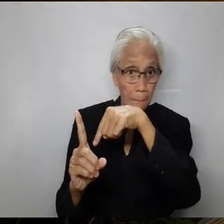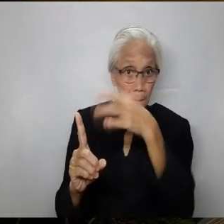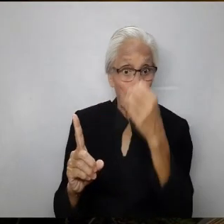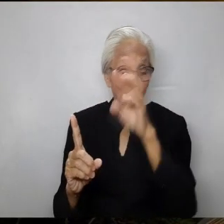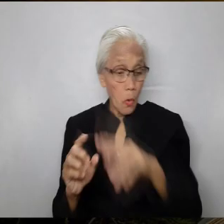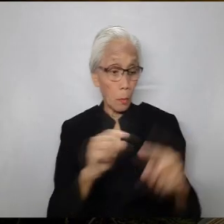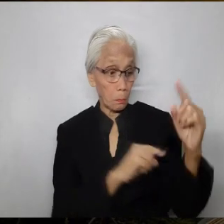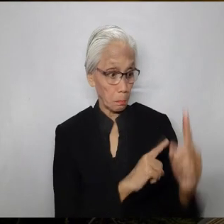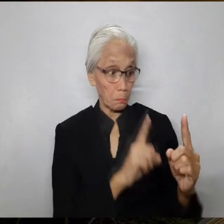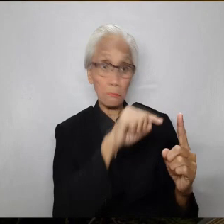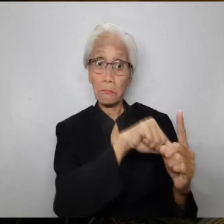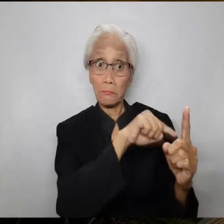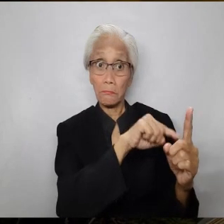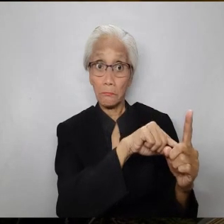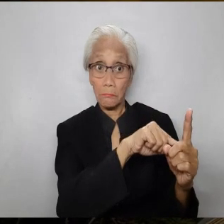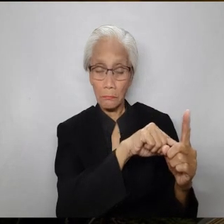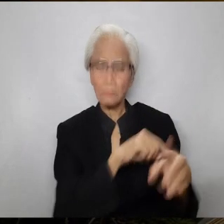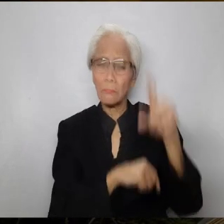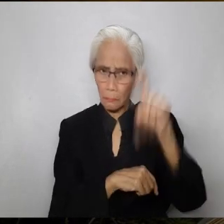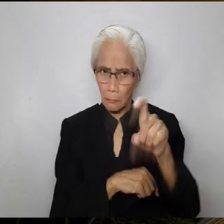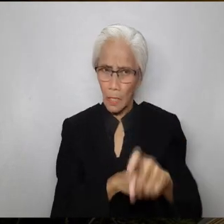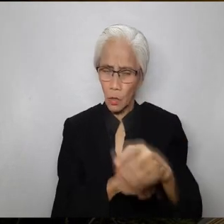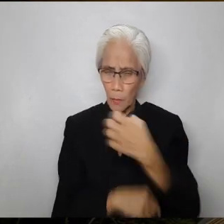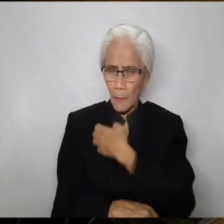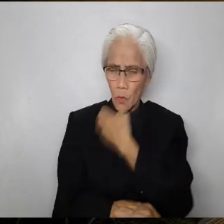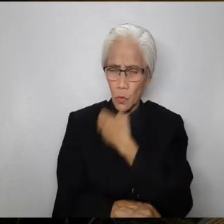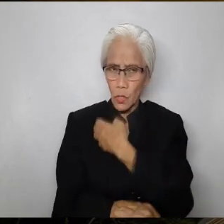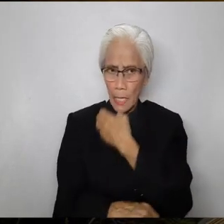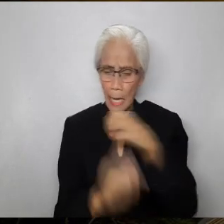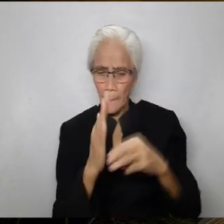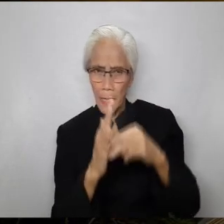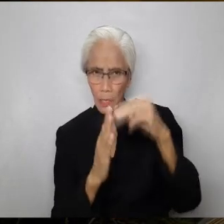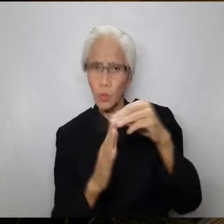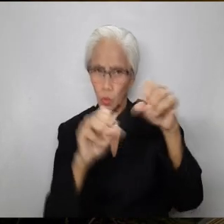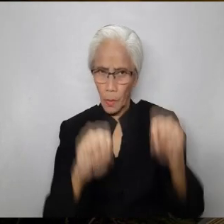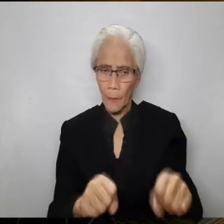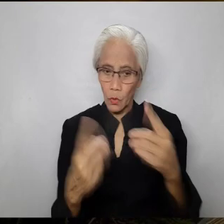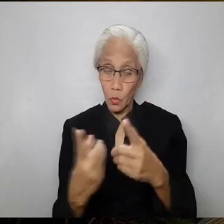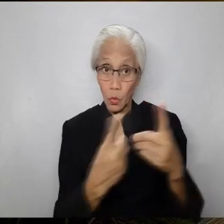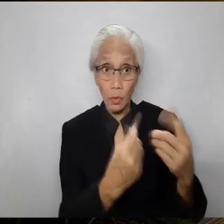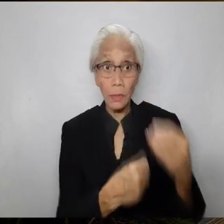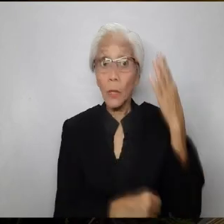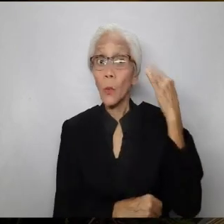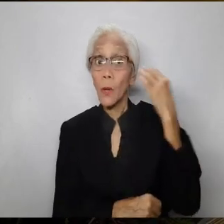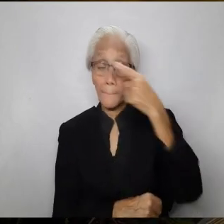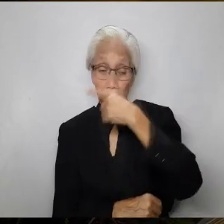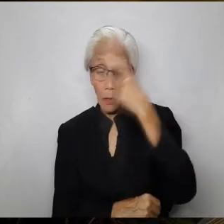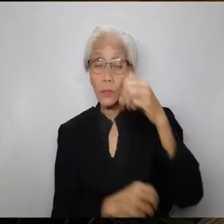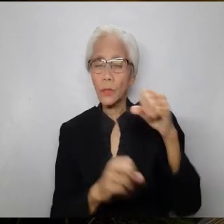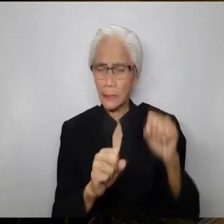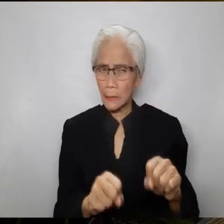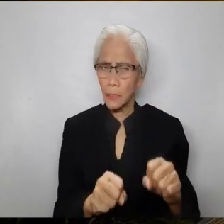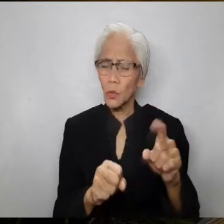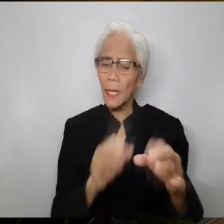from him or from her. You have to be emotionally and psychologically matured to be able to